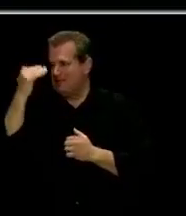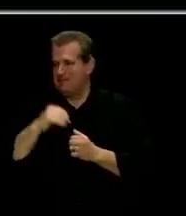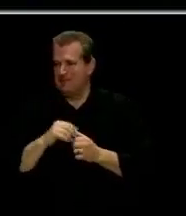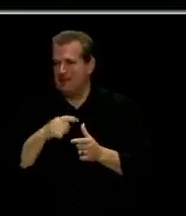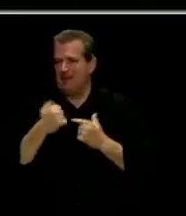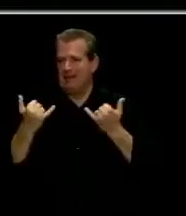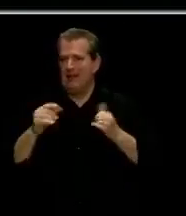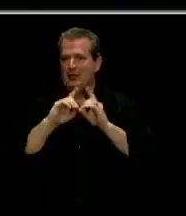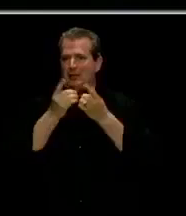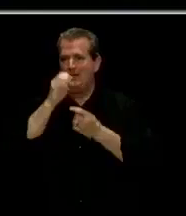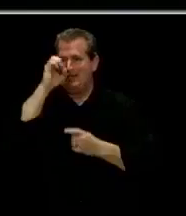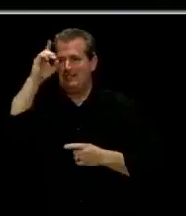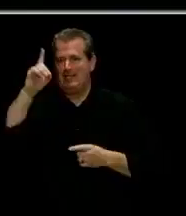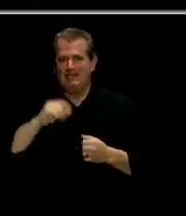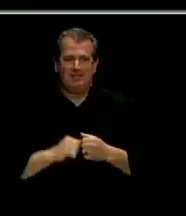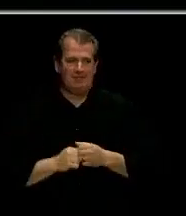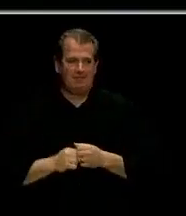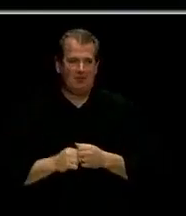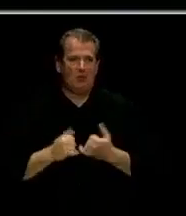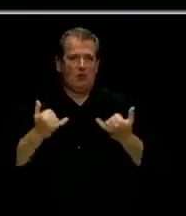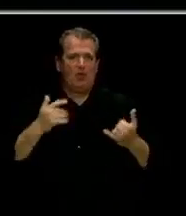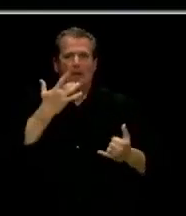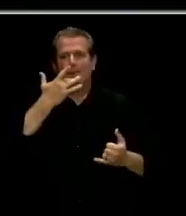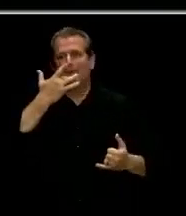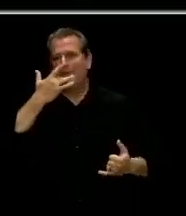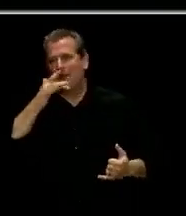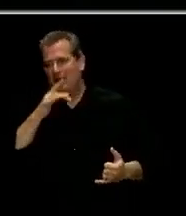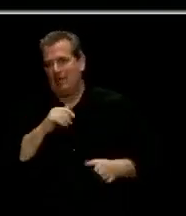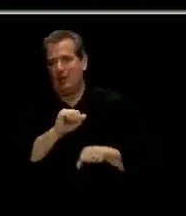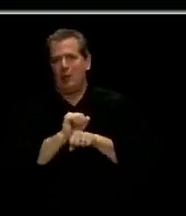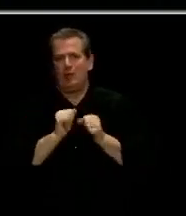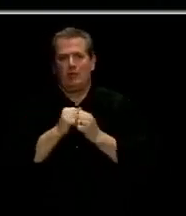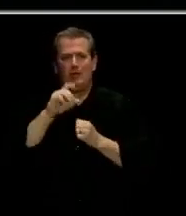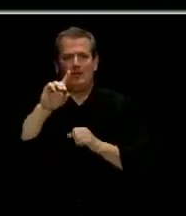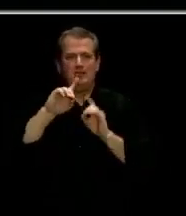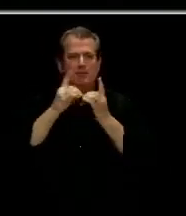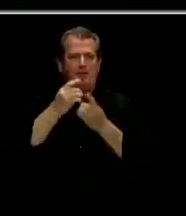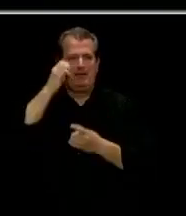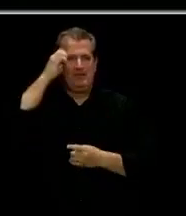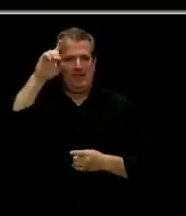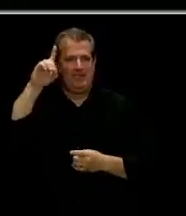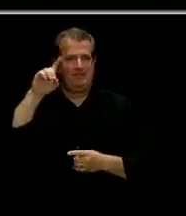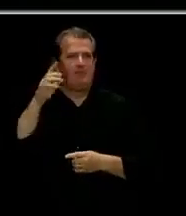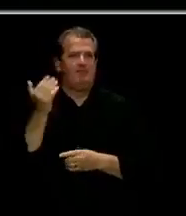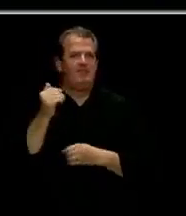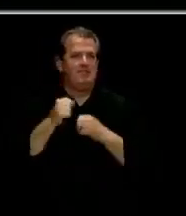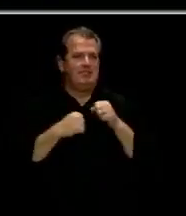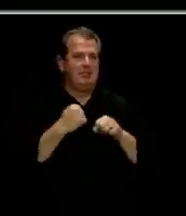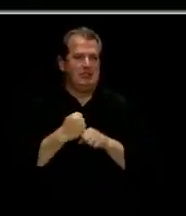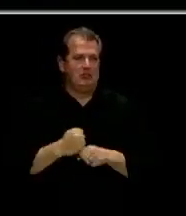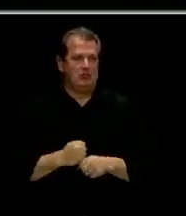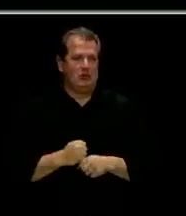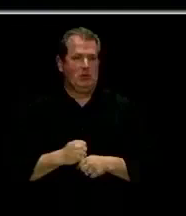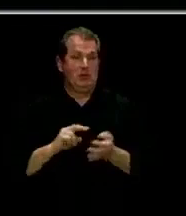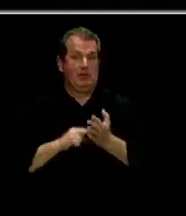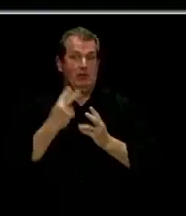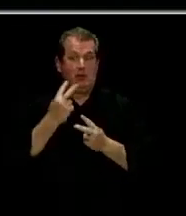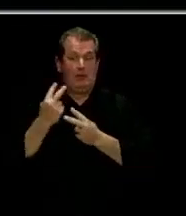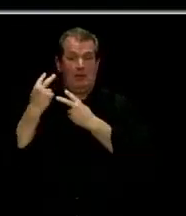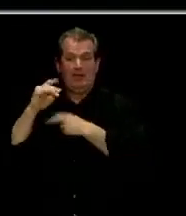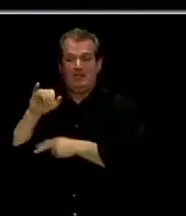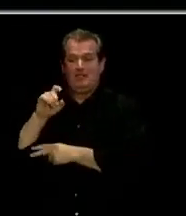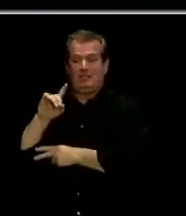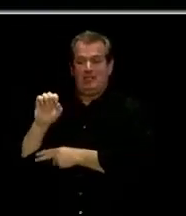been incredibly lucky to serve for about the last 15 years. So Jade and Danny were